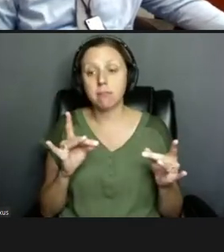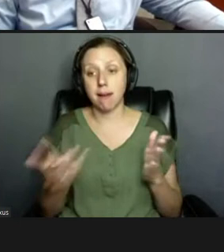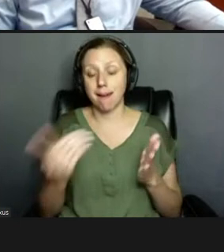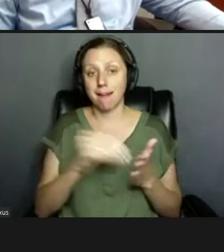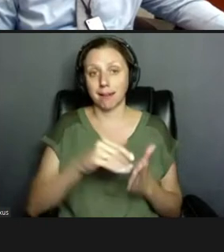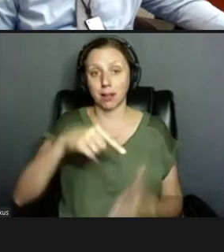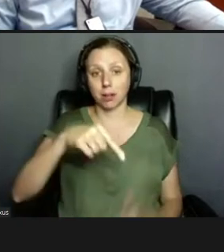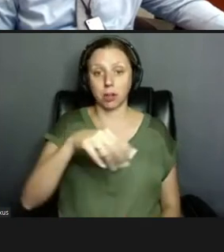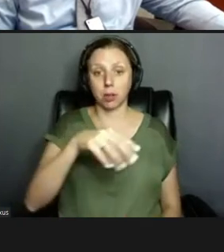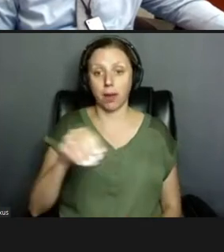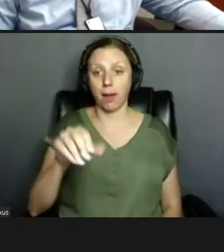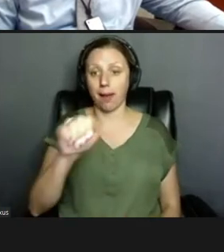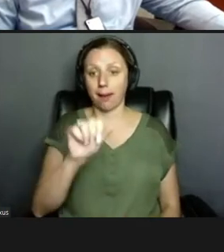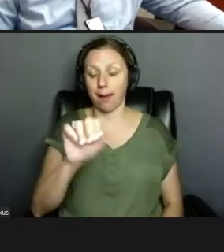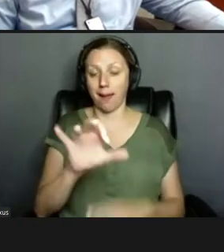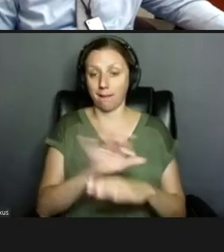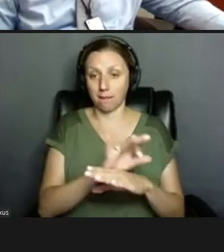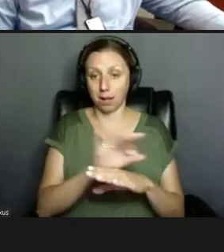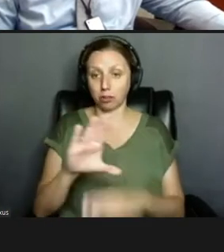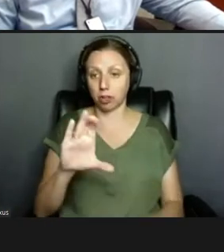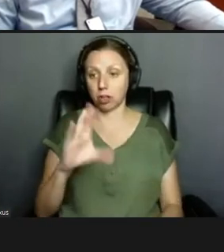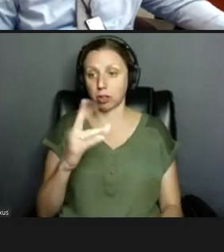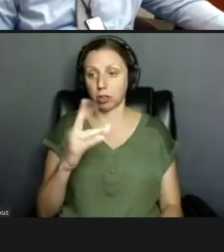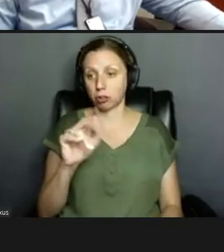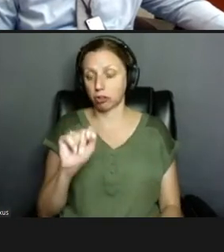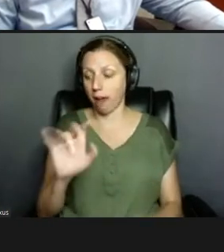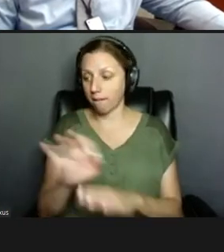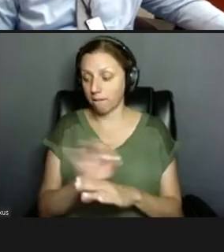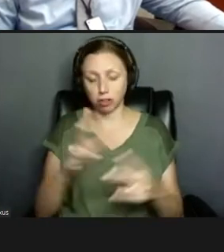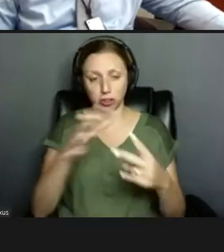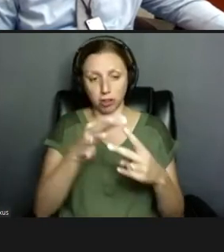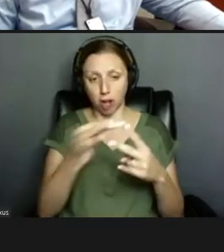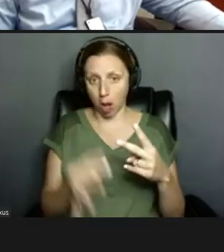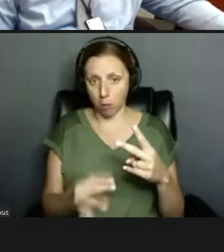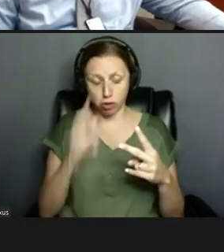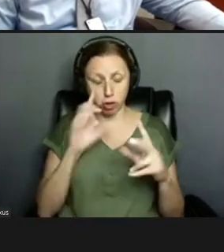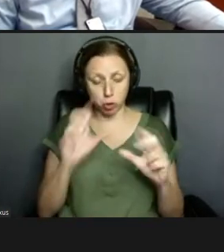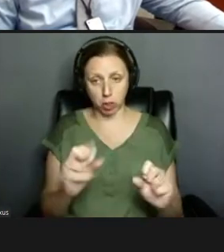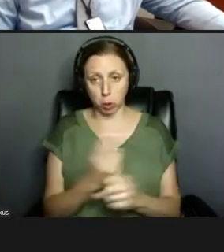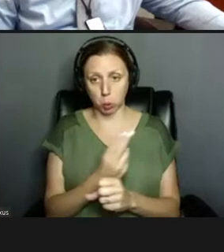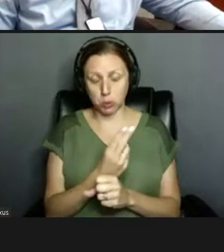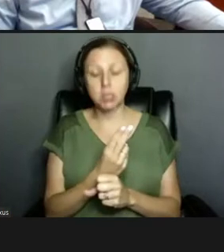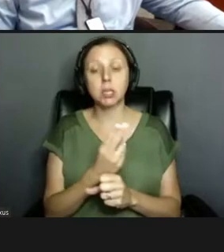Q&A function, chat function, whatever. Just use that. And